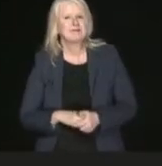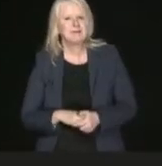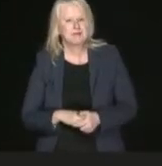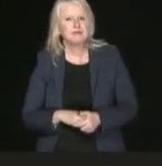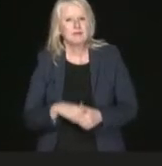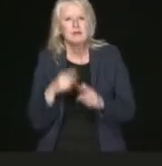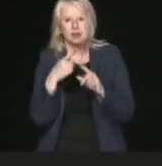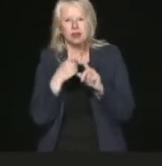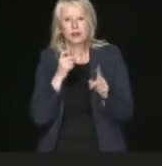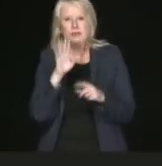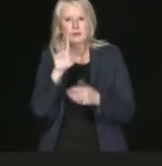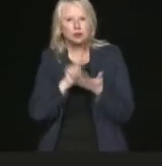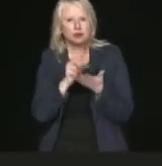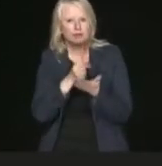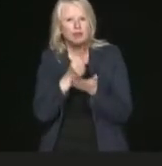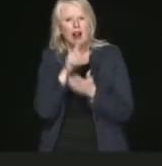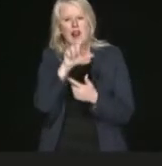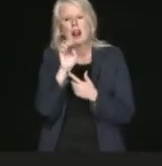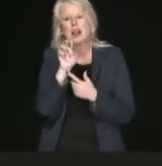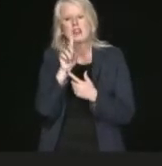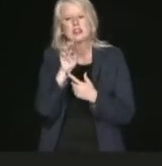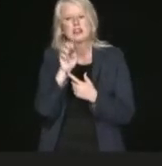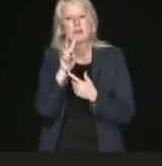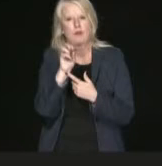Le Devoir. À vous.